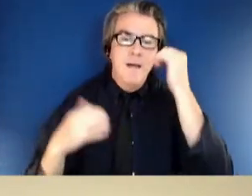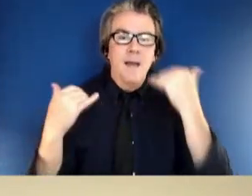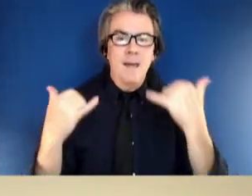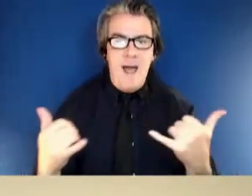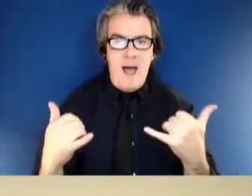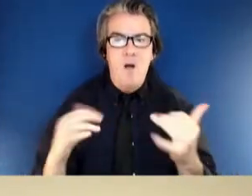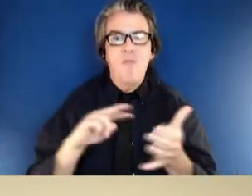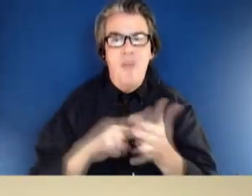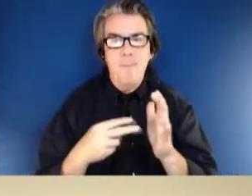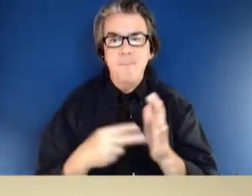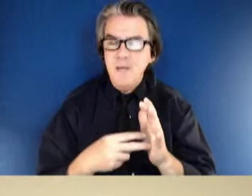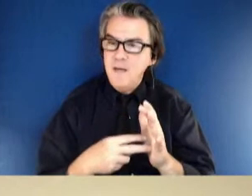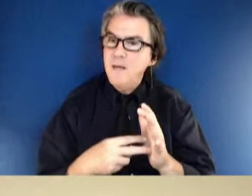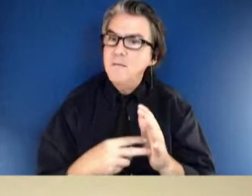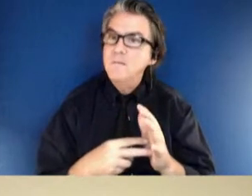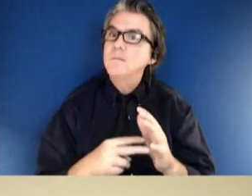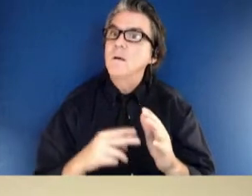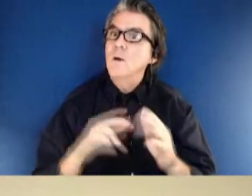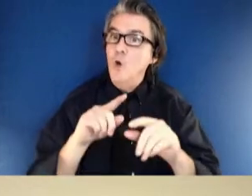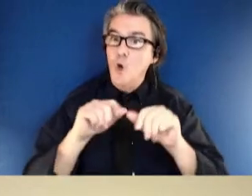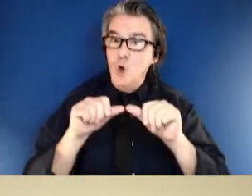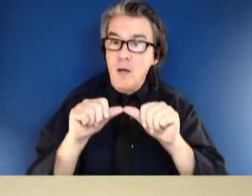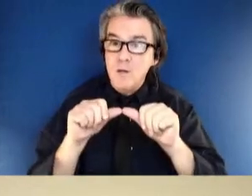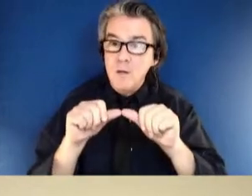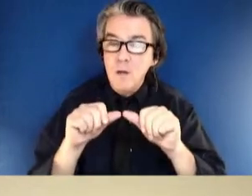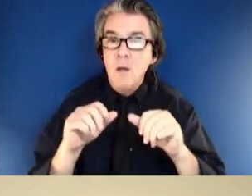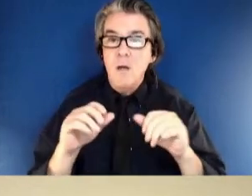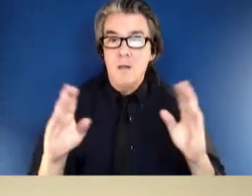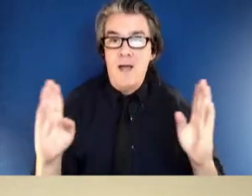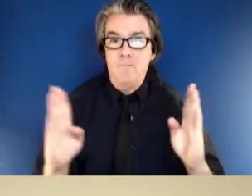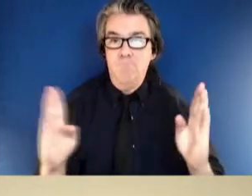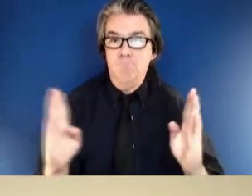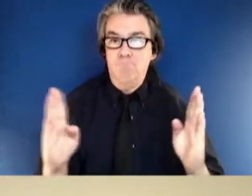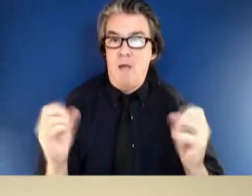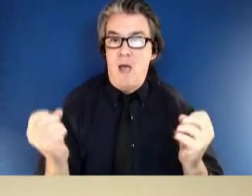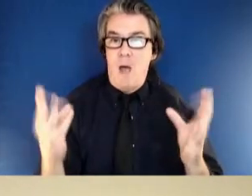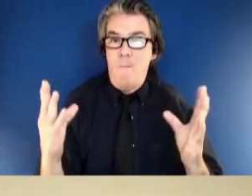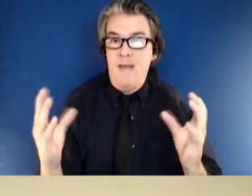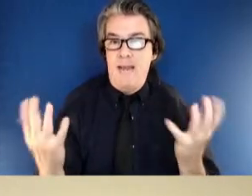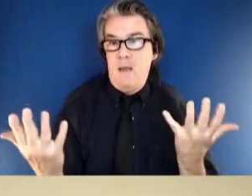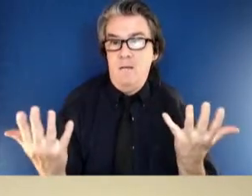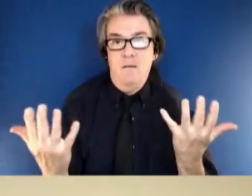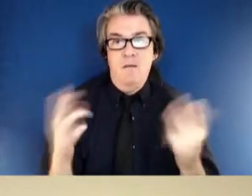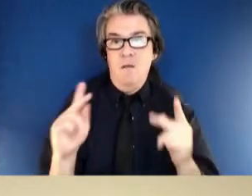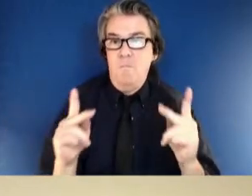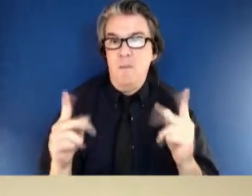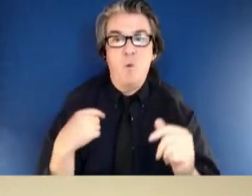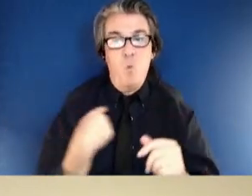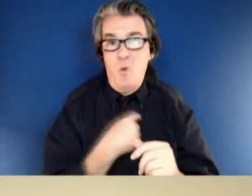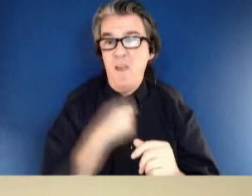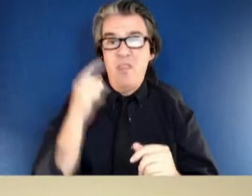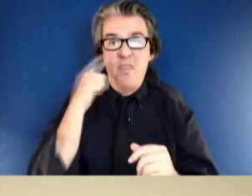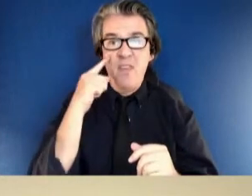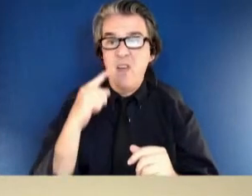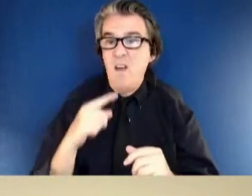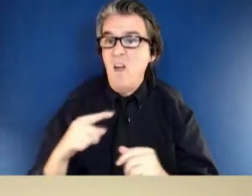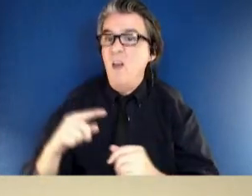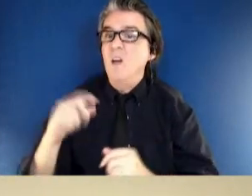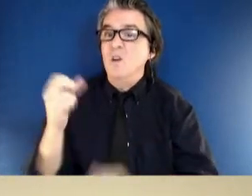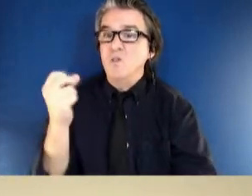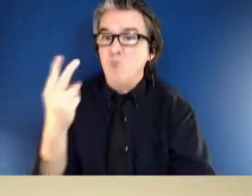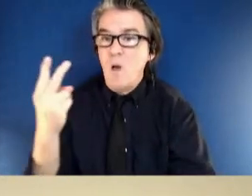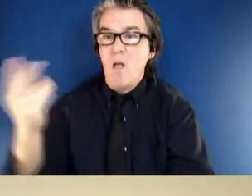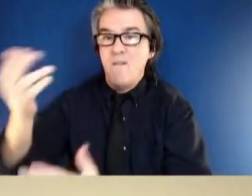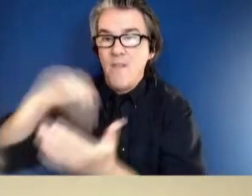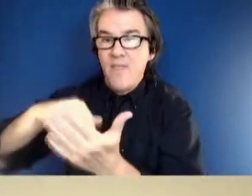will avoid that extended duration outage, it's on the order of 12,000 customers. That's an estimate, and that will change